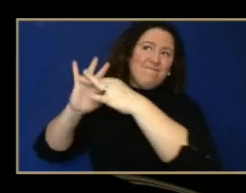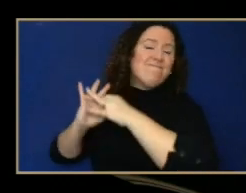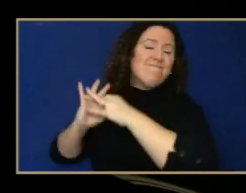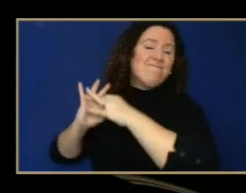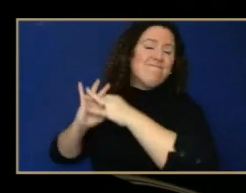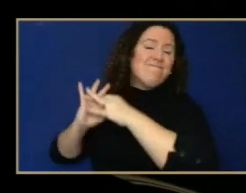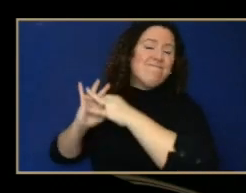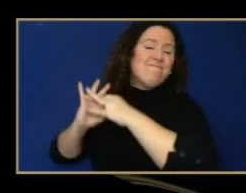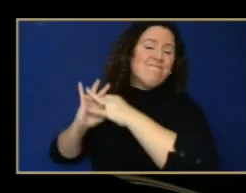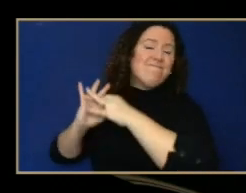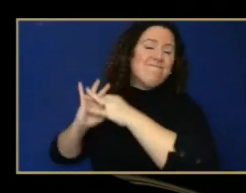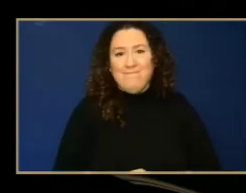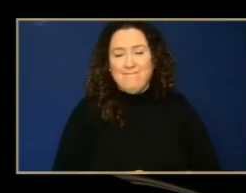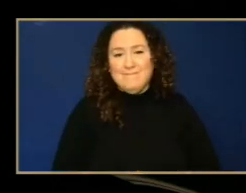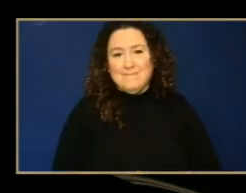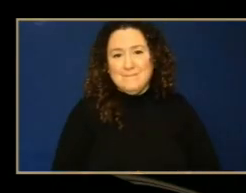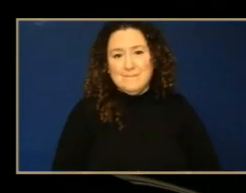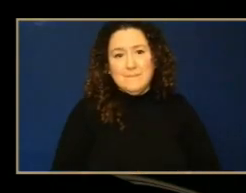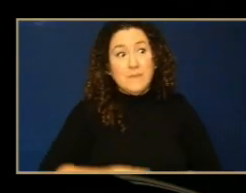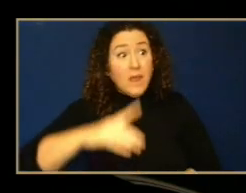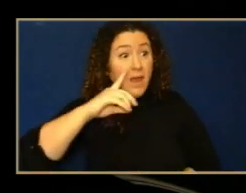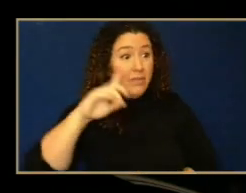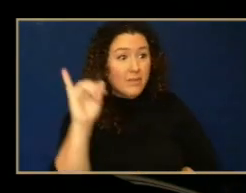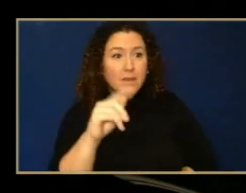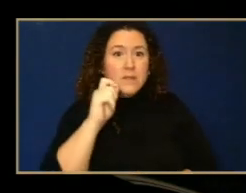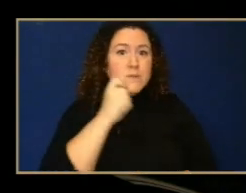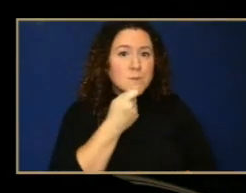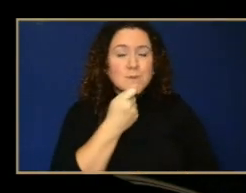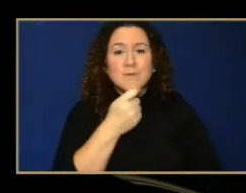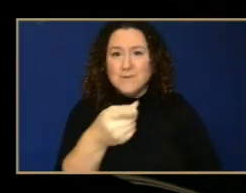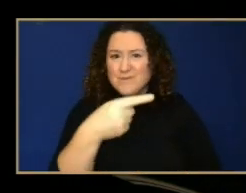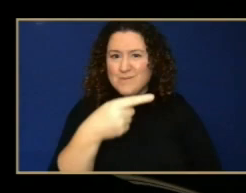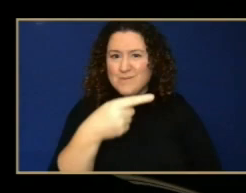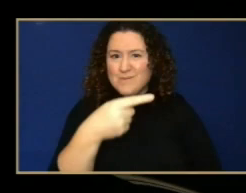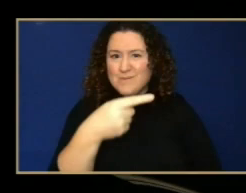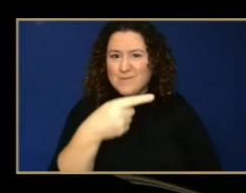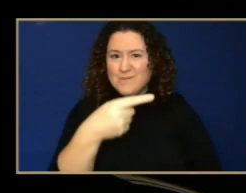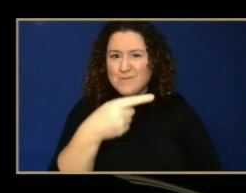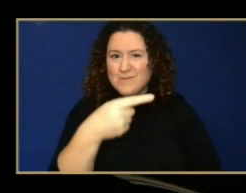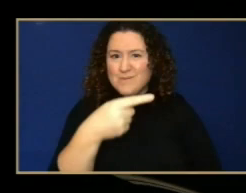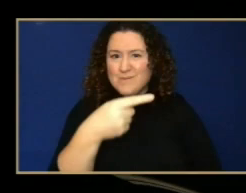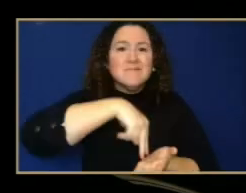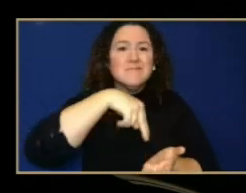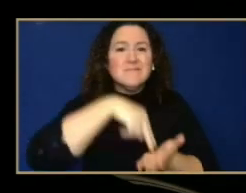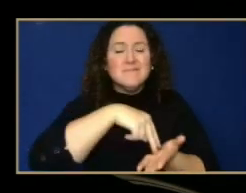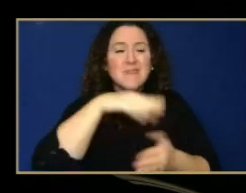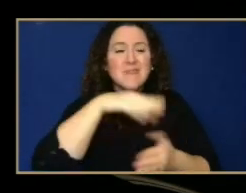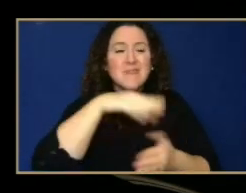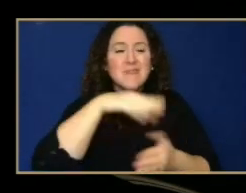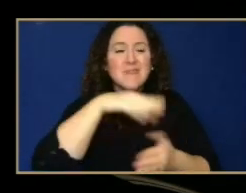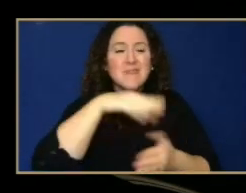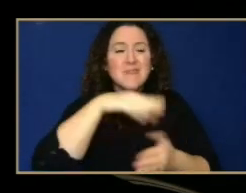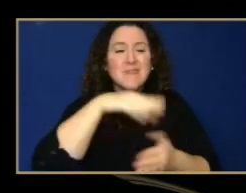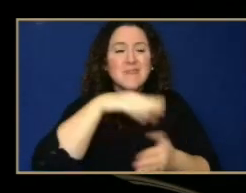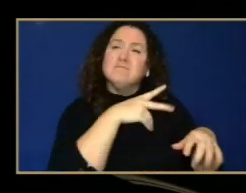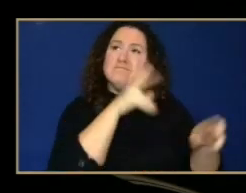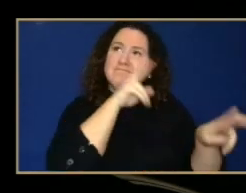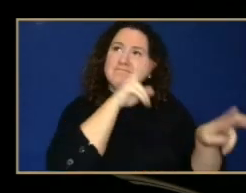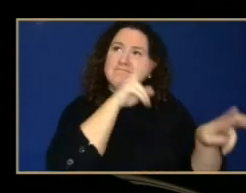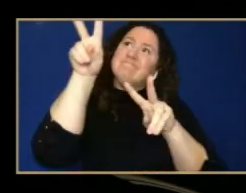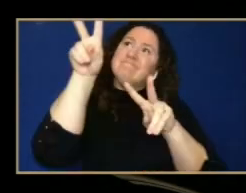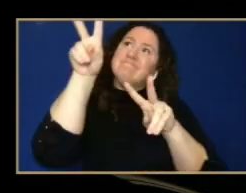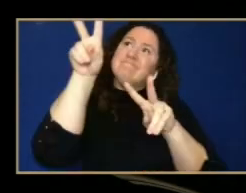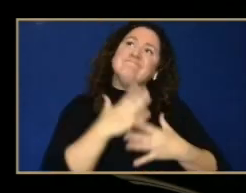you are in the world, that we are all looking up at the same thing and we are all just connected by this amazing, once in a few lifetimes